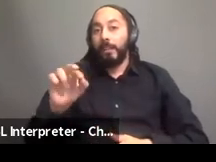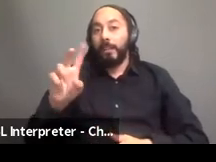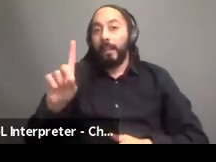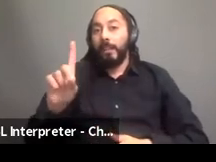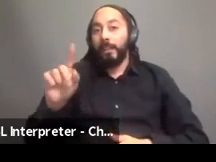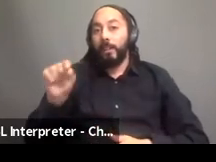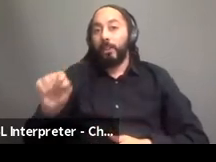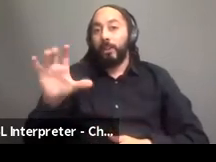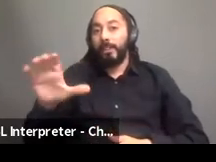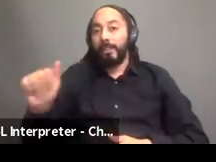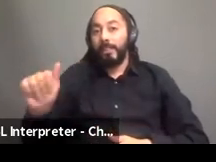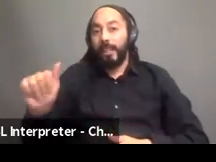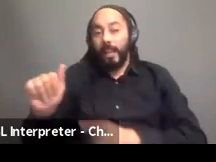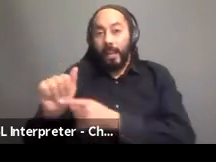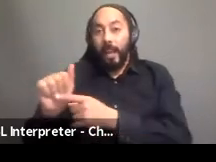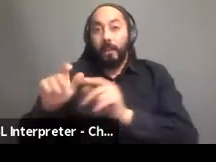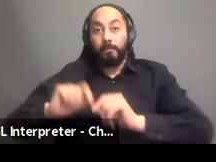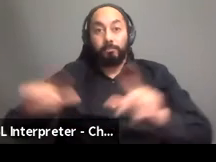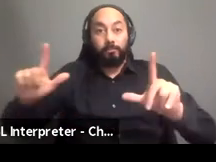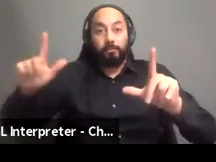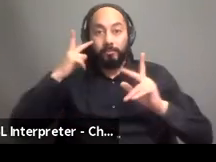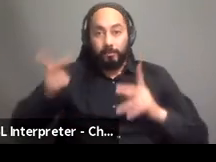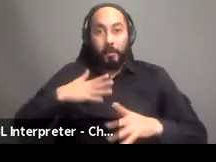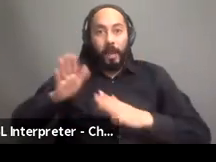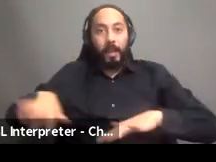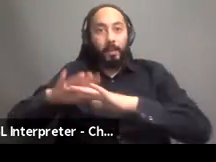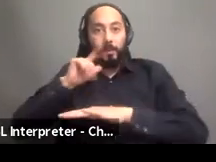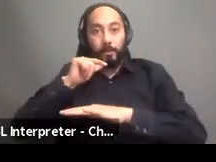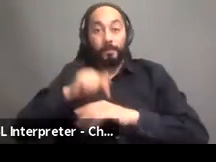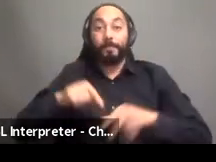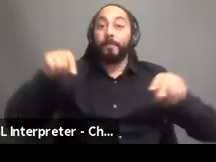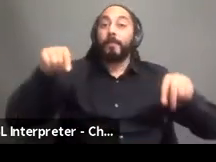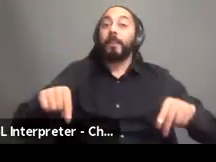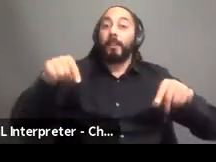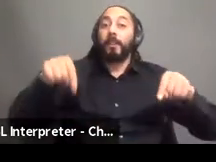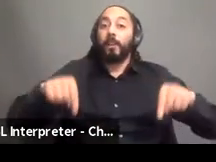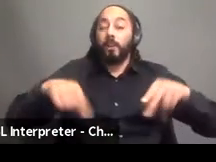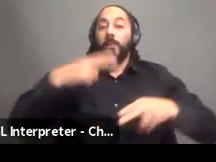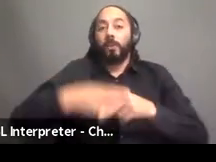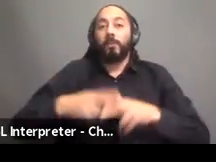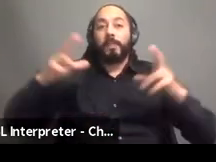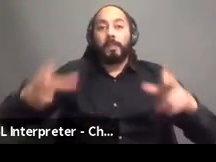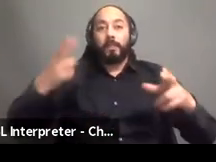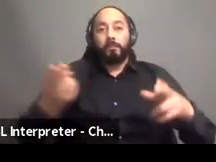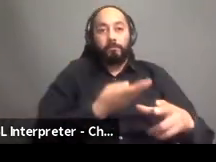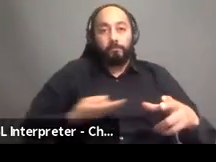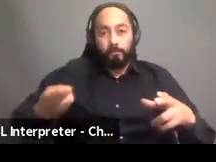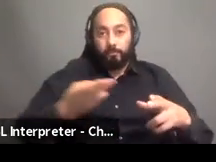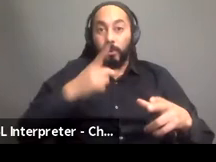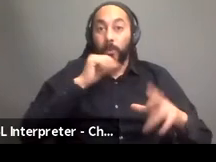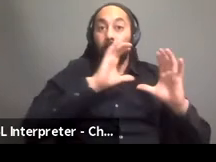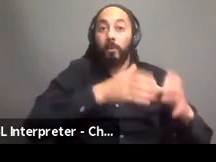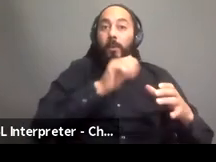So, sorry, let me just find my spot again. So we're in the Dish with One Spoon territory. The Dish with One Spoon is a treaty between the Anishinaabe,